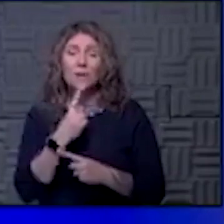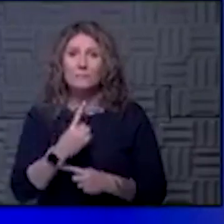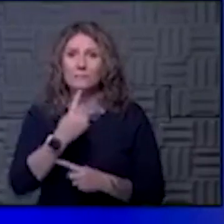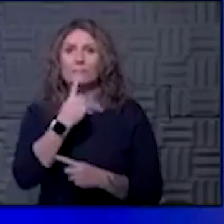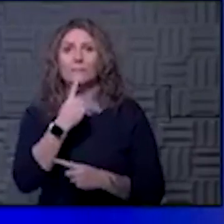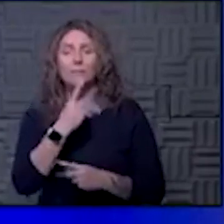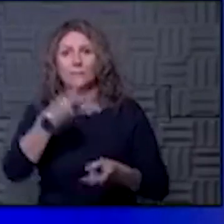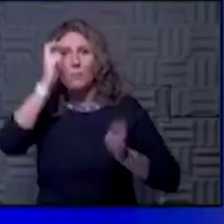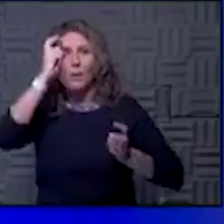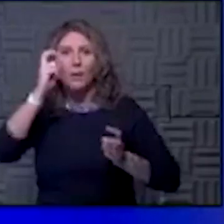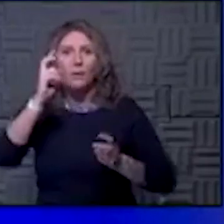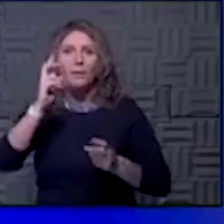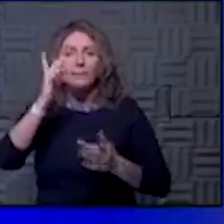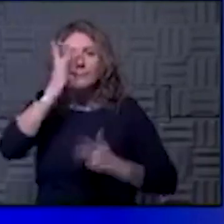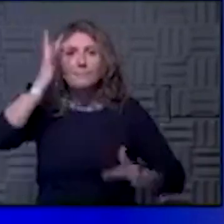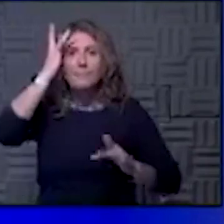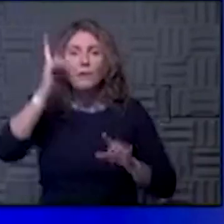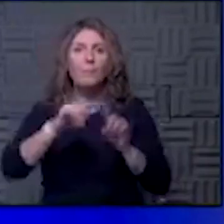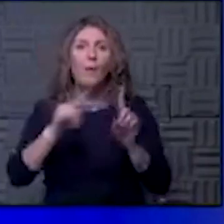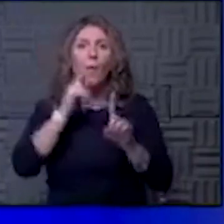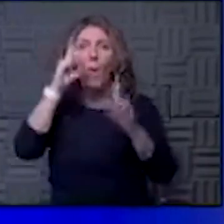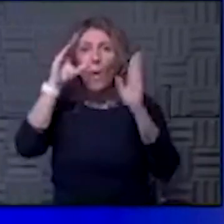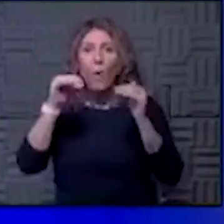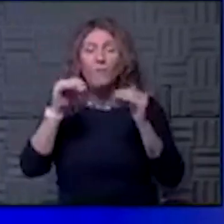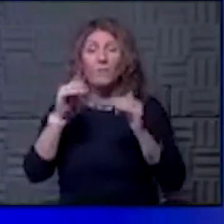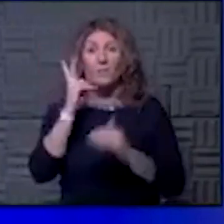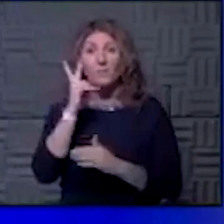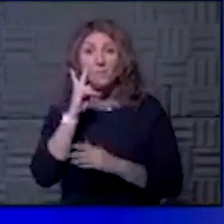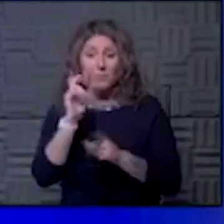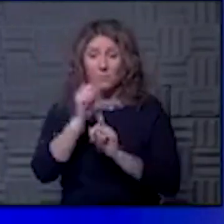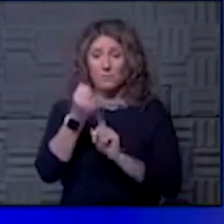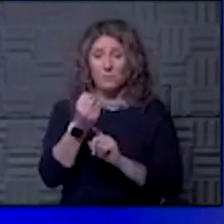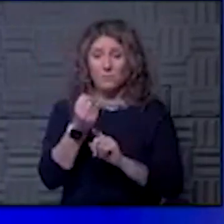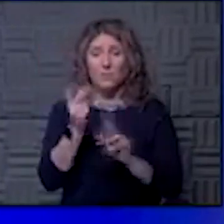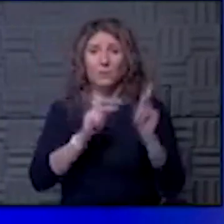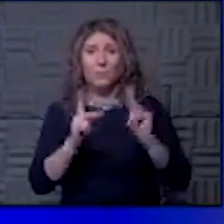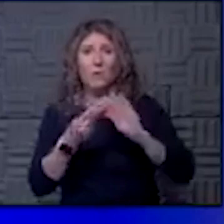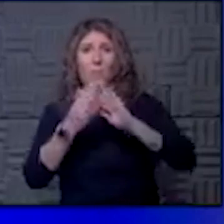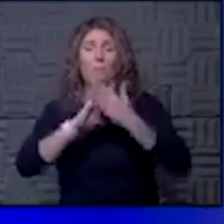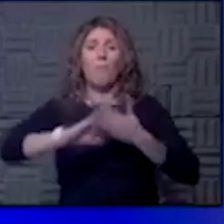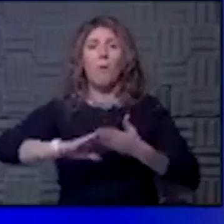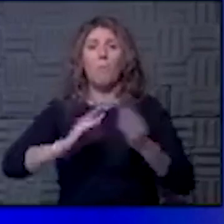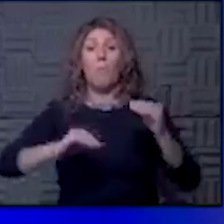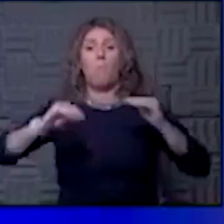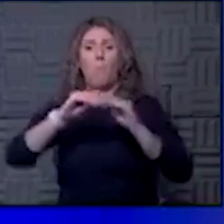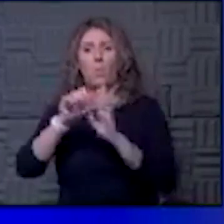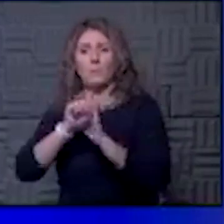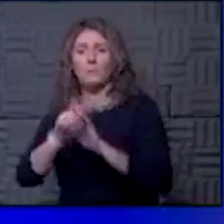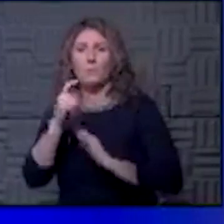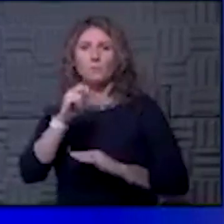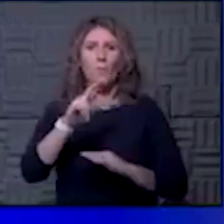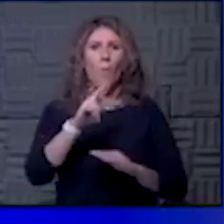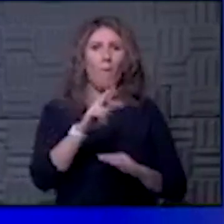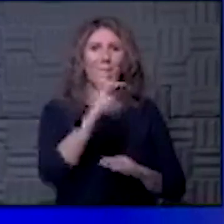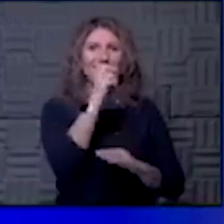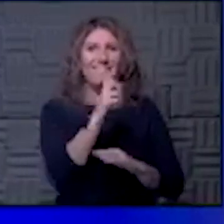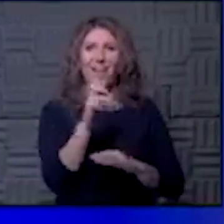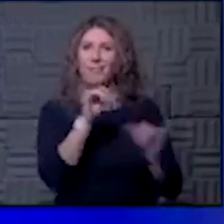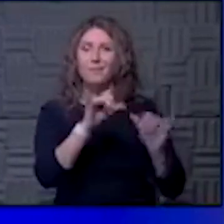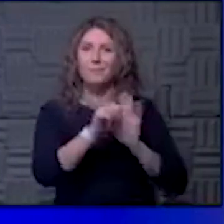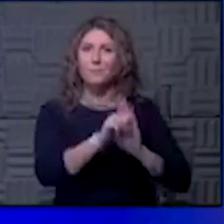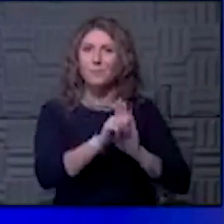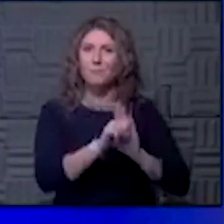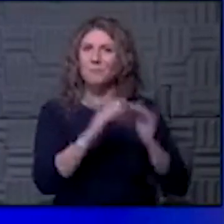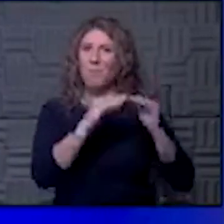disease? Hopefully, but we have seen cases where some people get more symptoms and some people get less. So again, that is still an